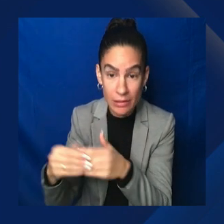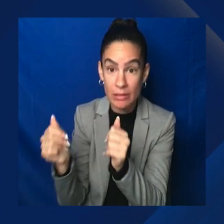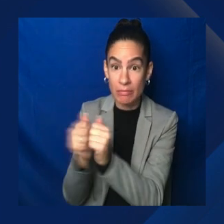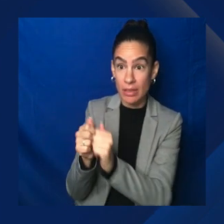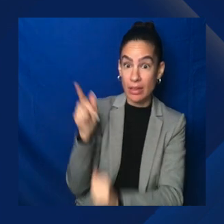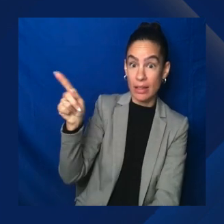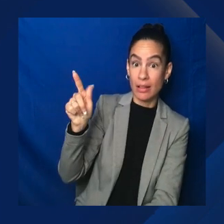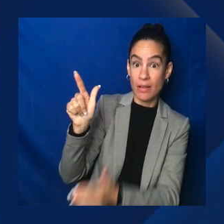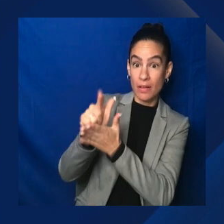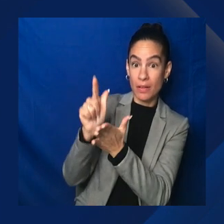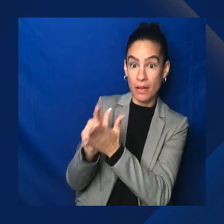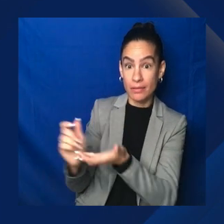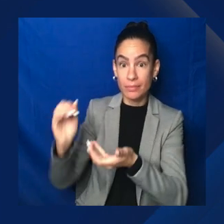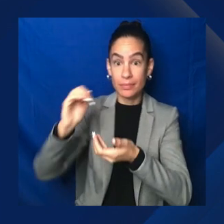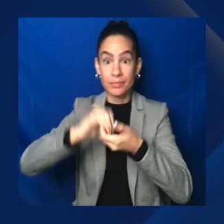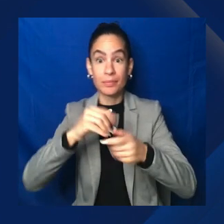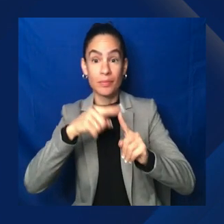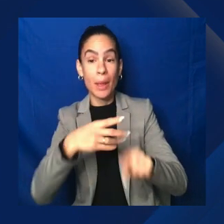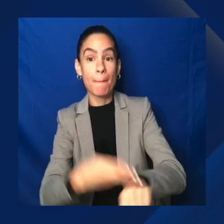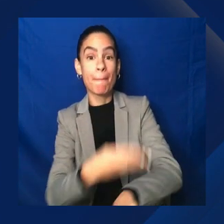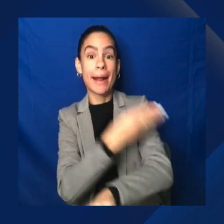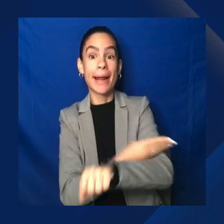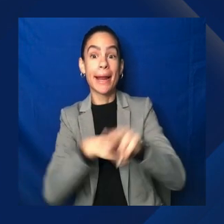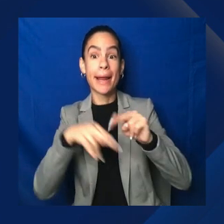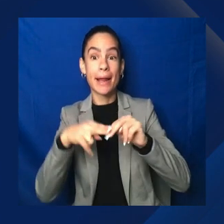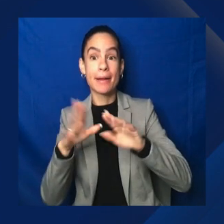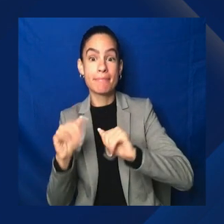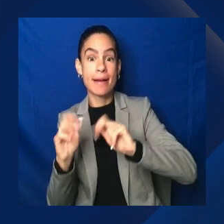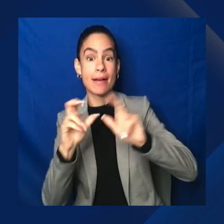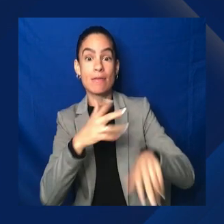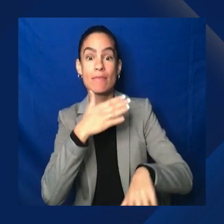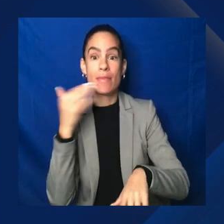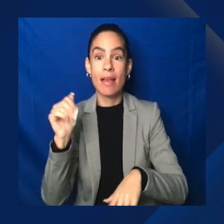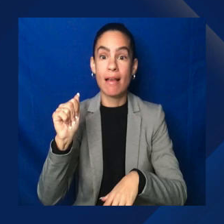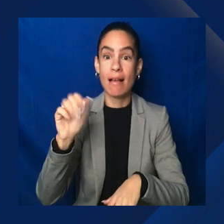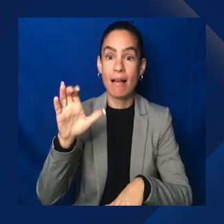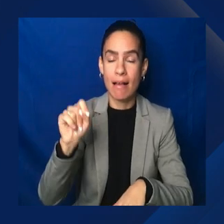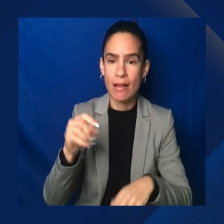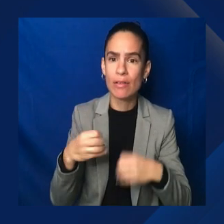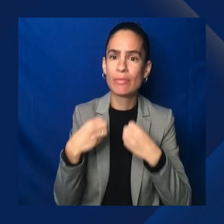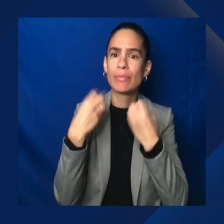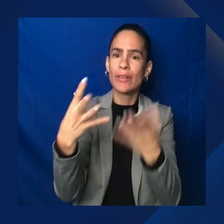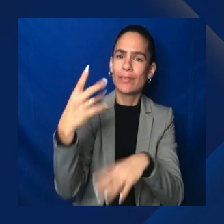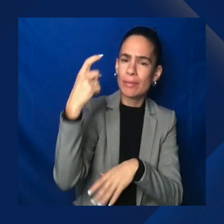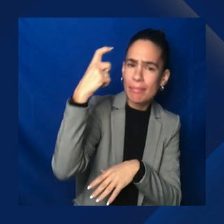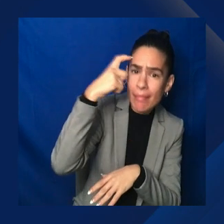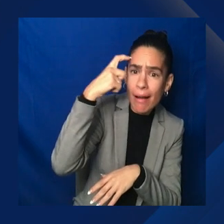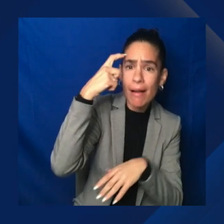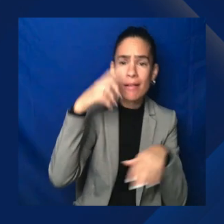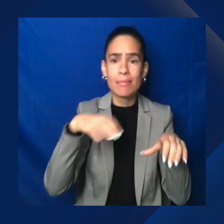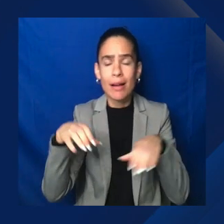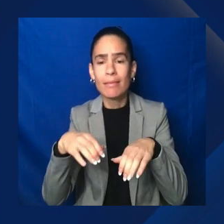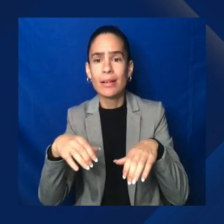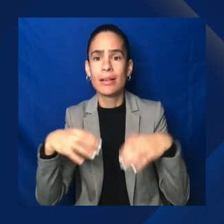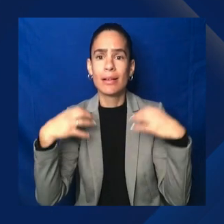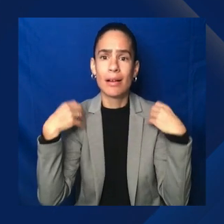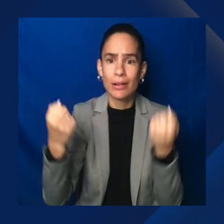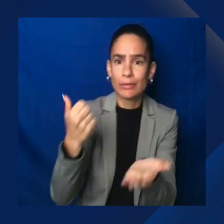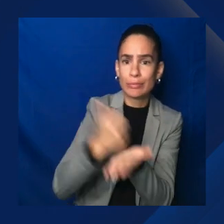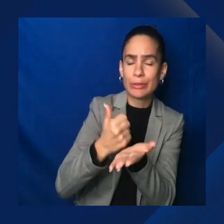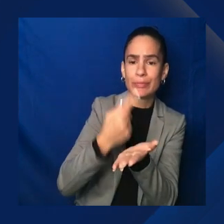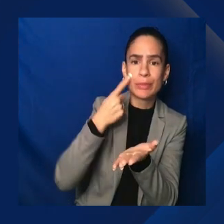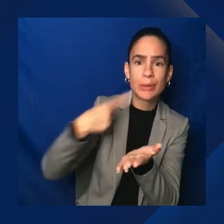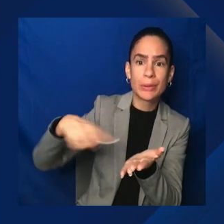community-based programs to provide mental and behavioral health treatment and expand the maternal mental and behavioral